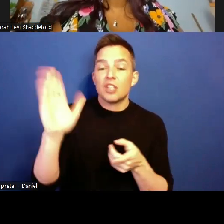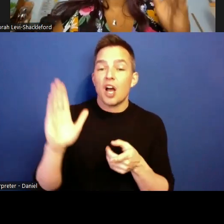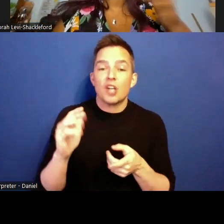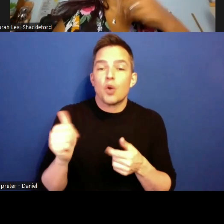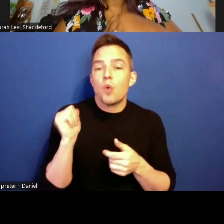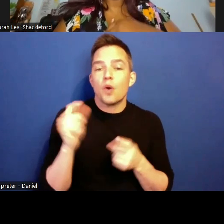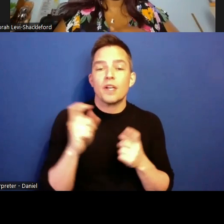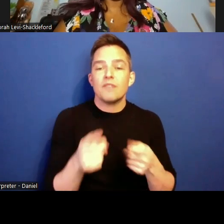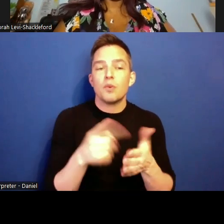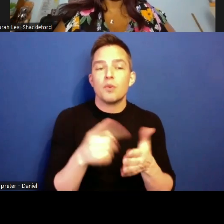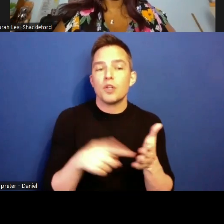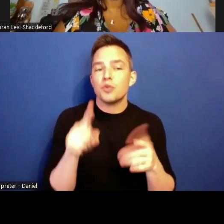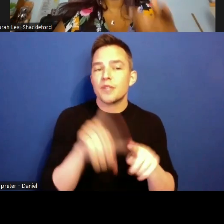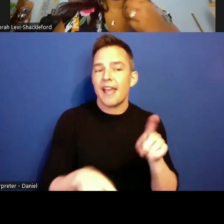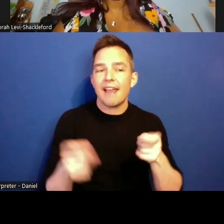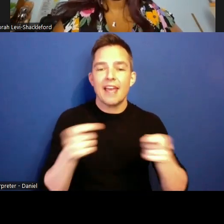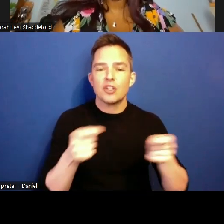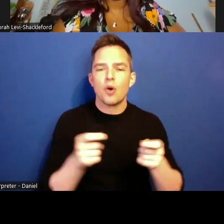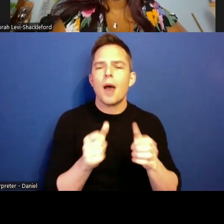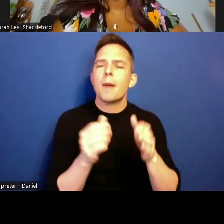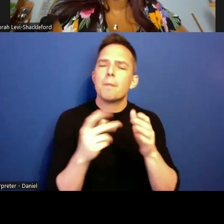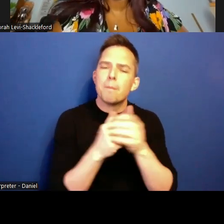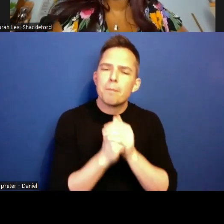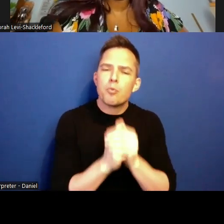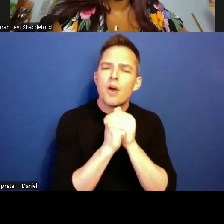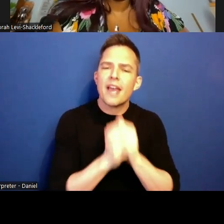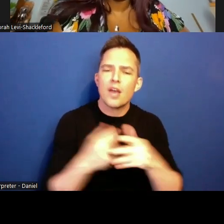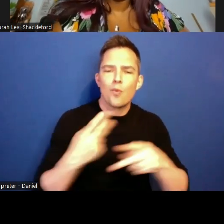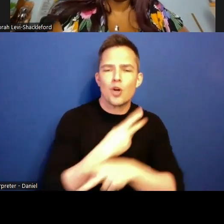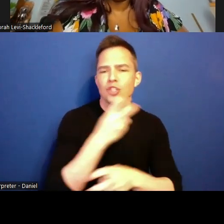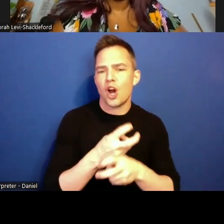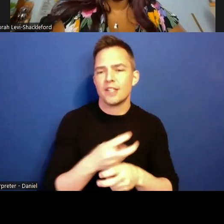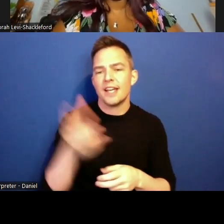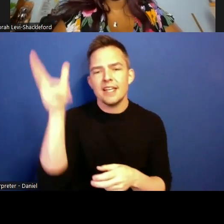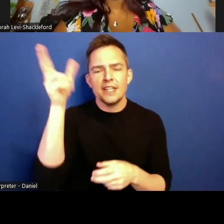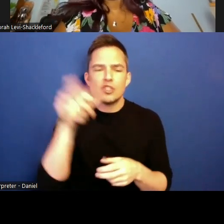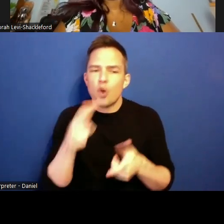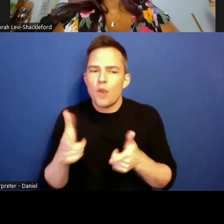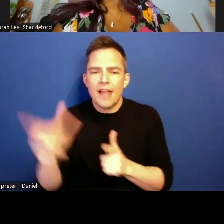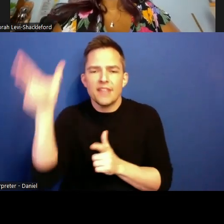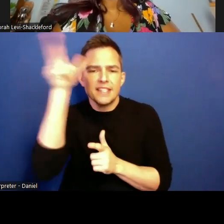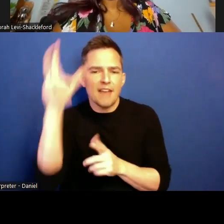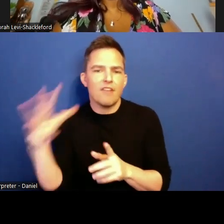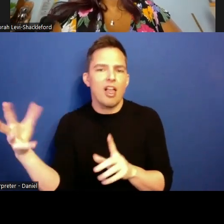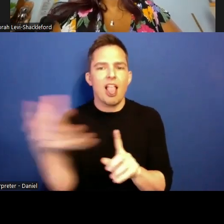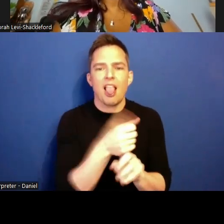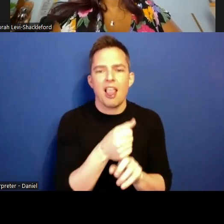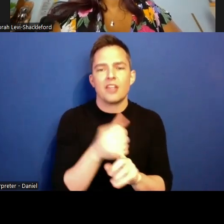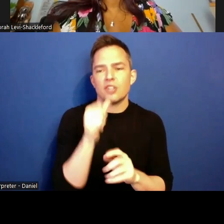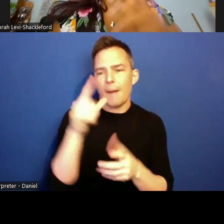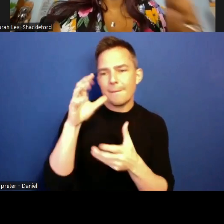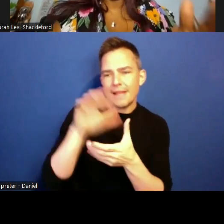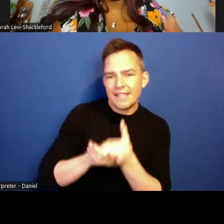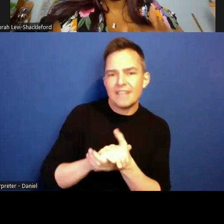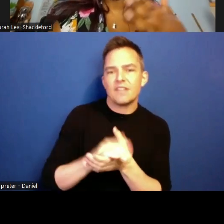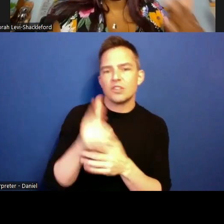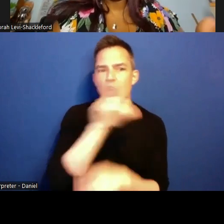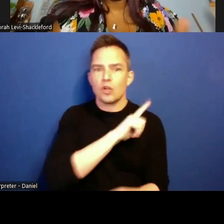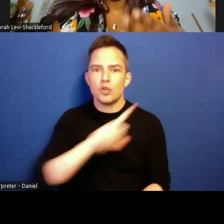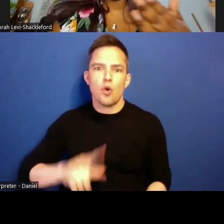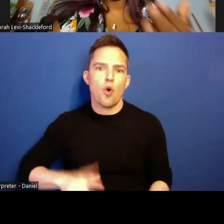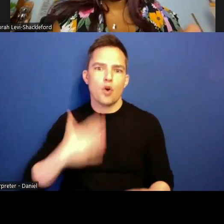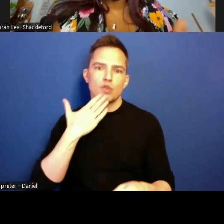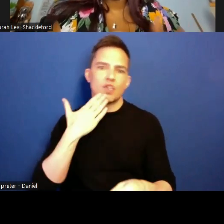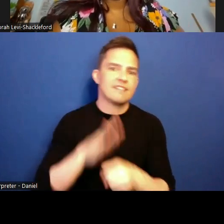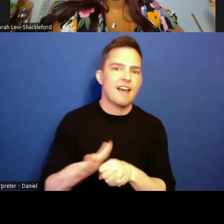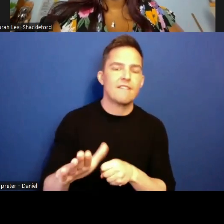handle. You just need to pray harder. Don't let the devil get you. You're not believing in the Lord enough. Go to